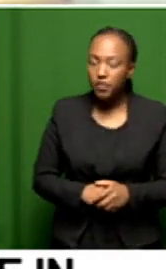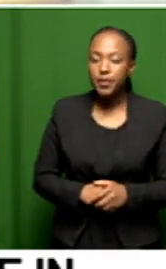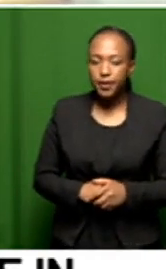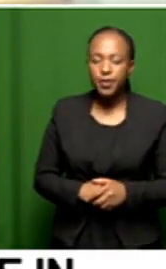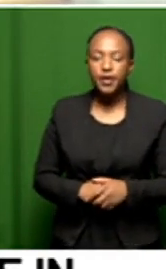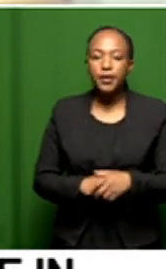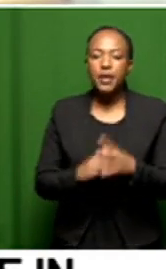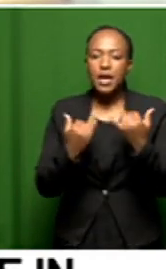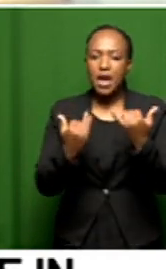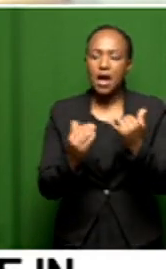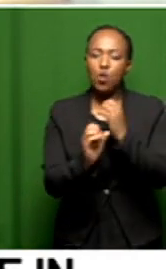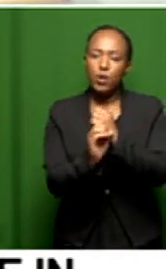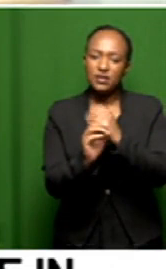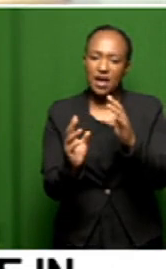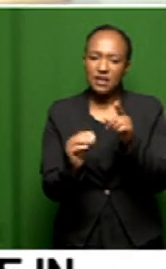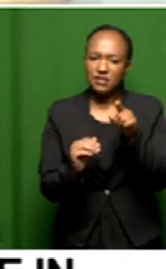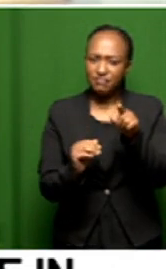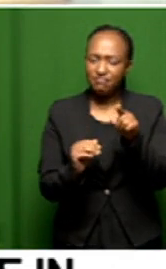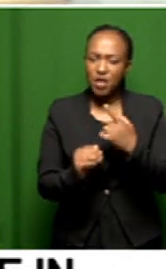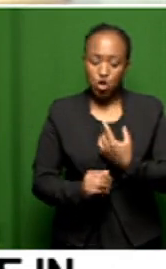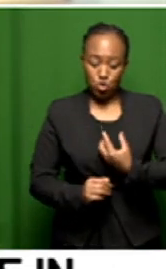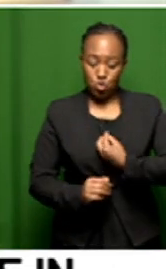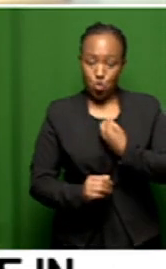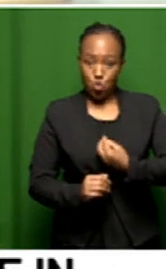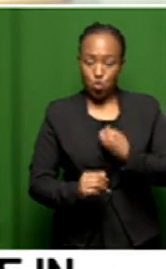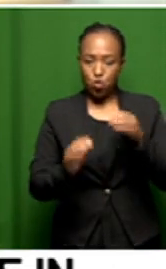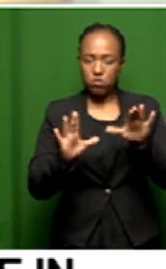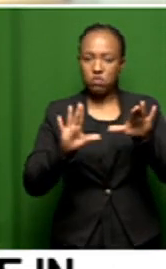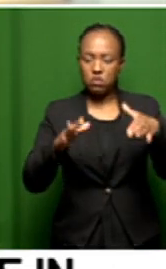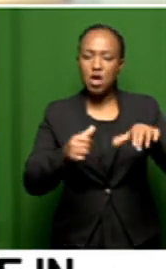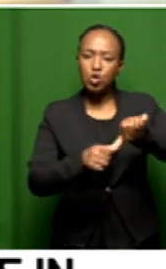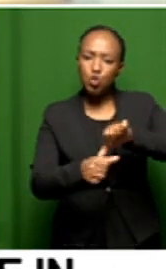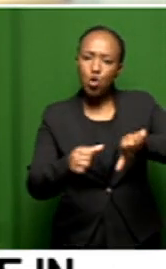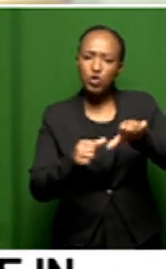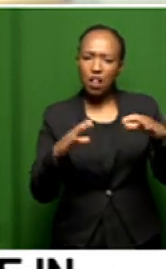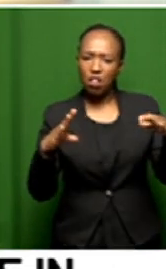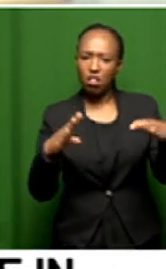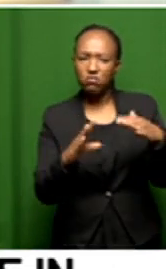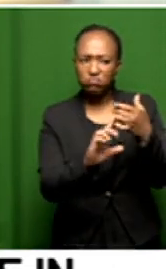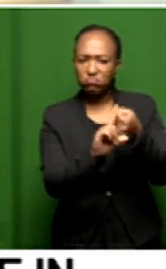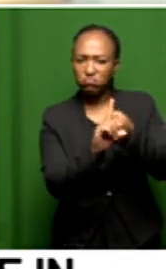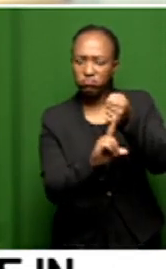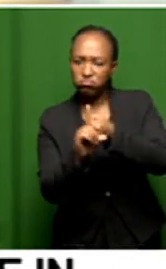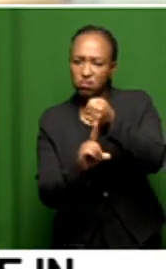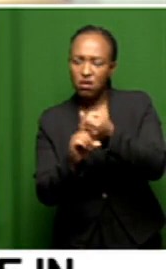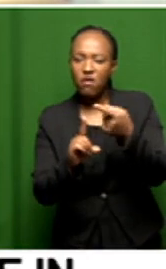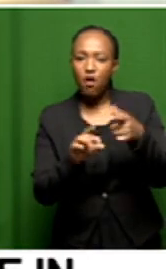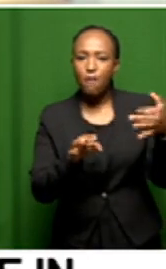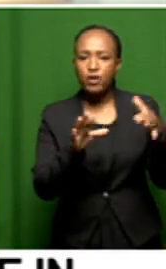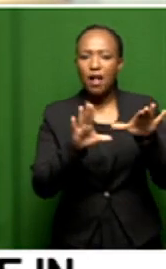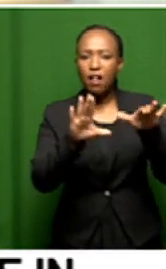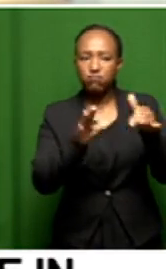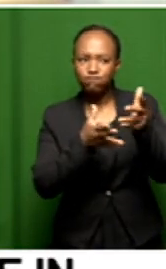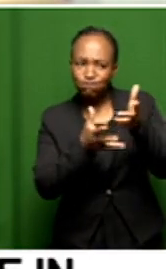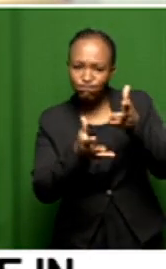start with, how have youth-led social movements as alternative methods of political